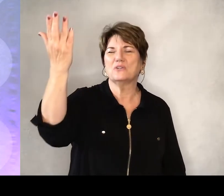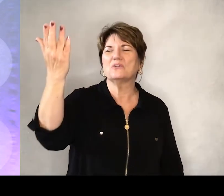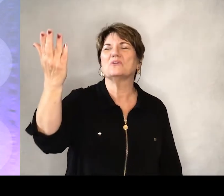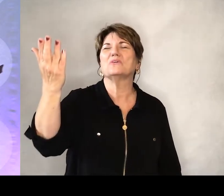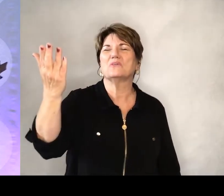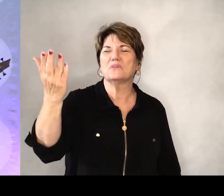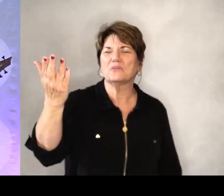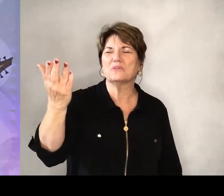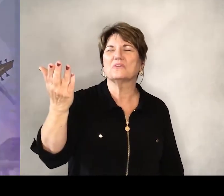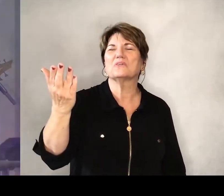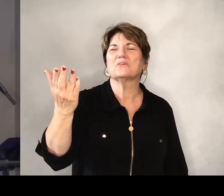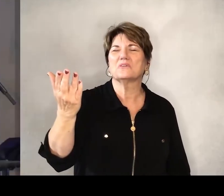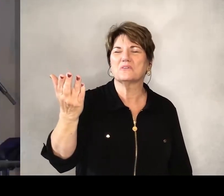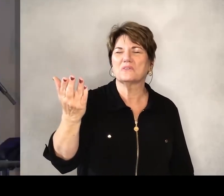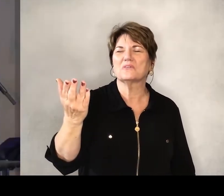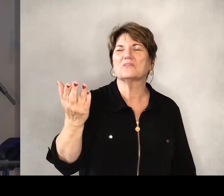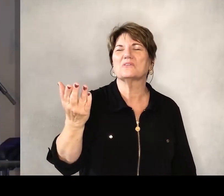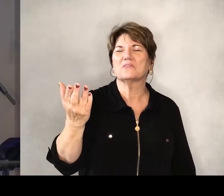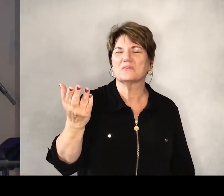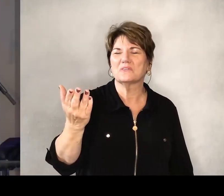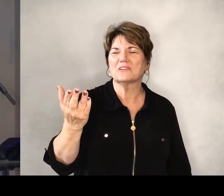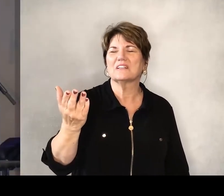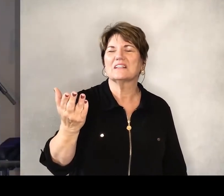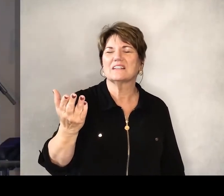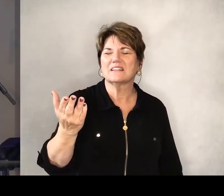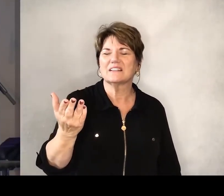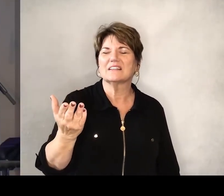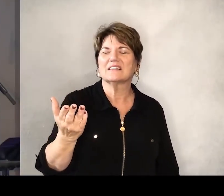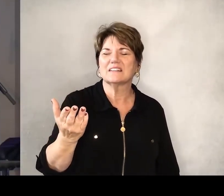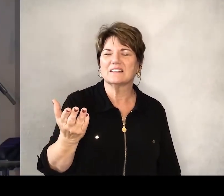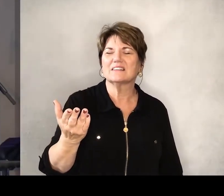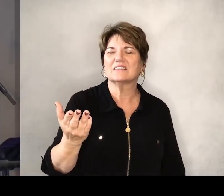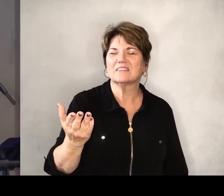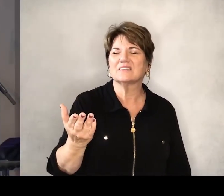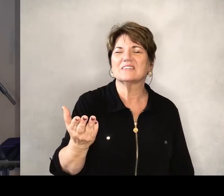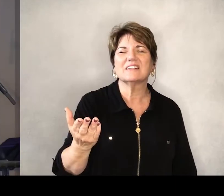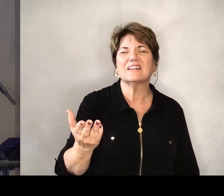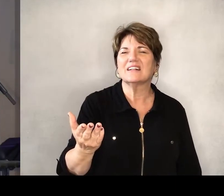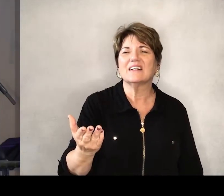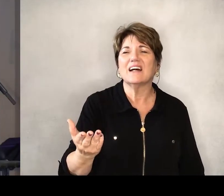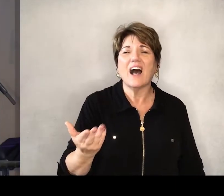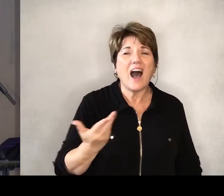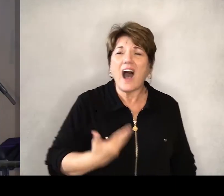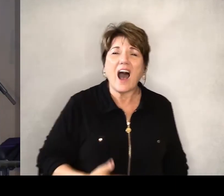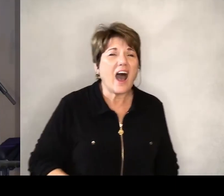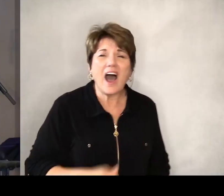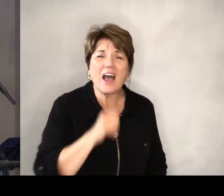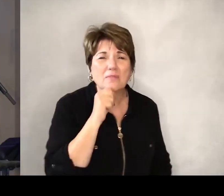I'm not.